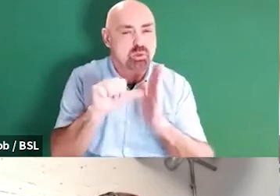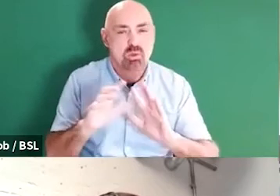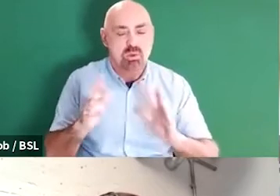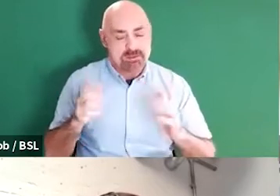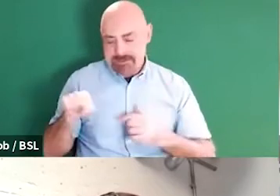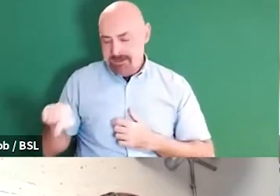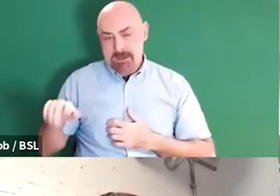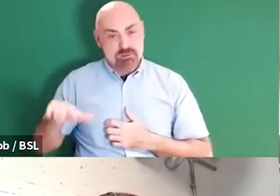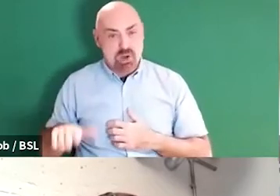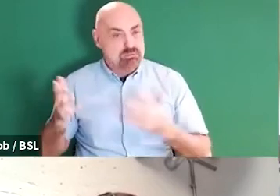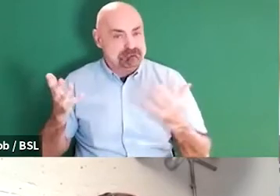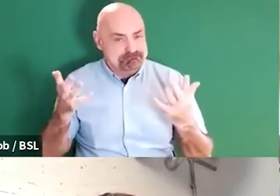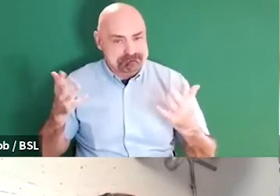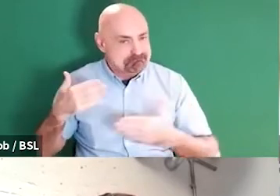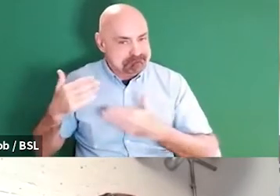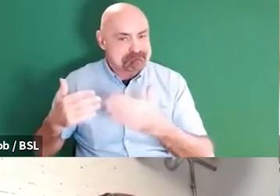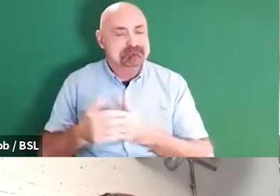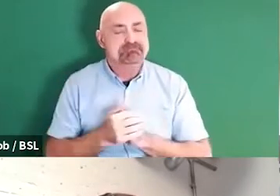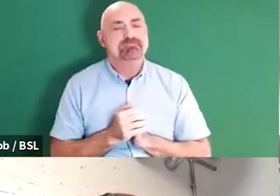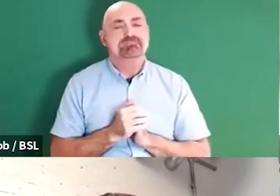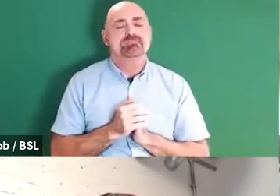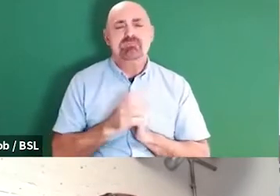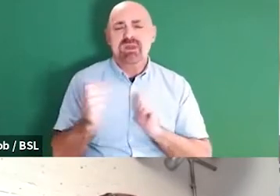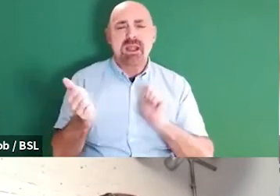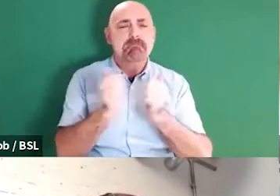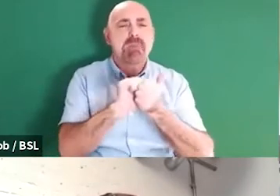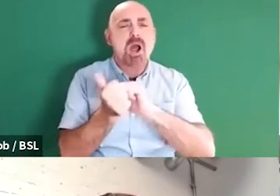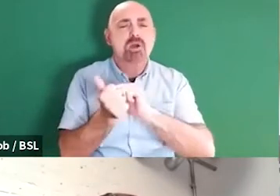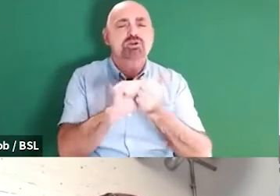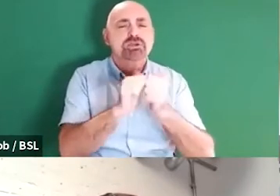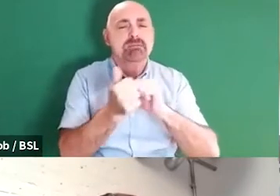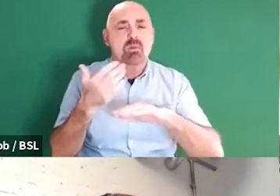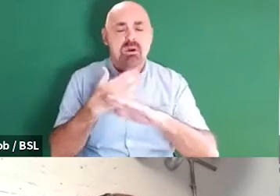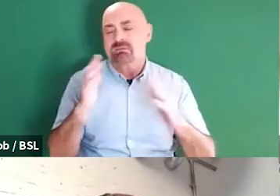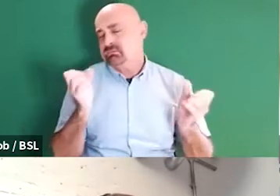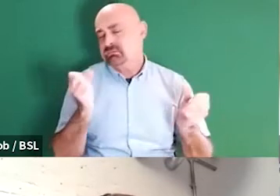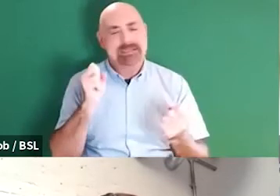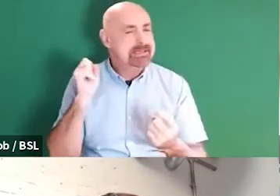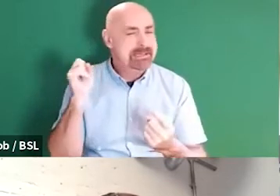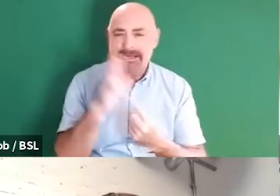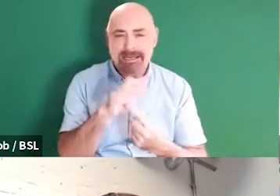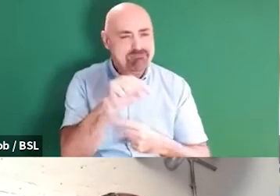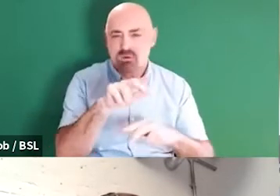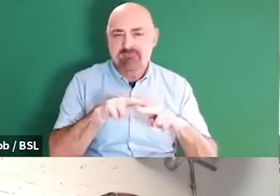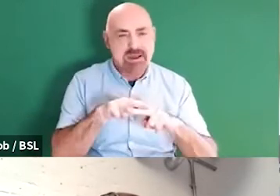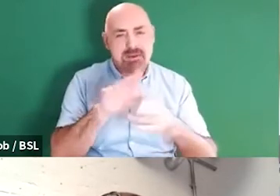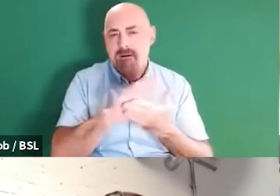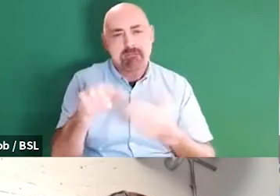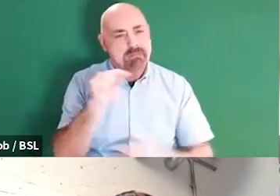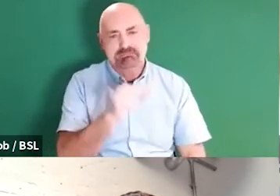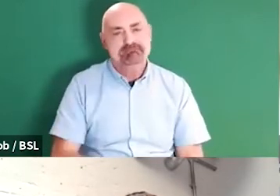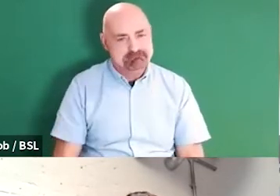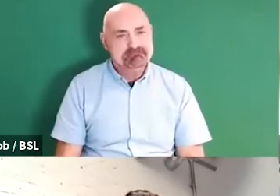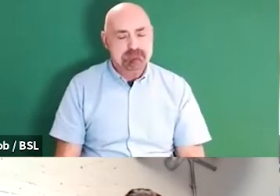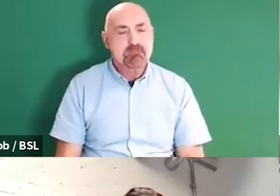child is. I think obviously partnership working is key to family hubs. And I think probably that's